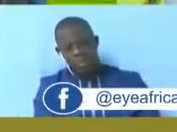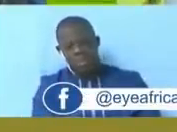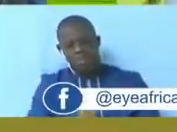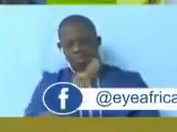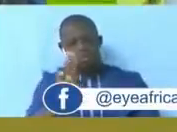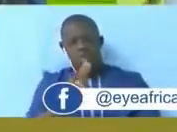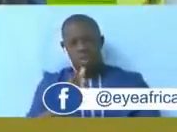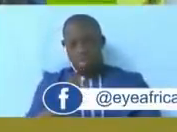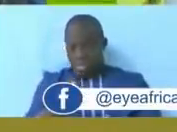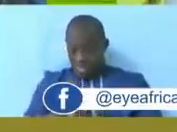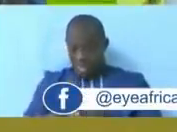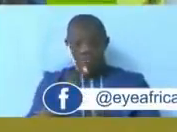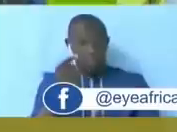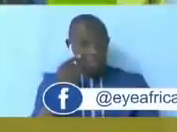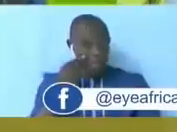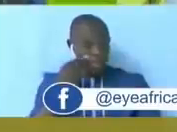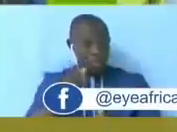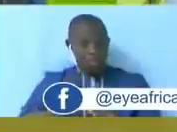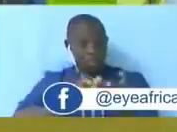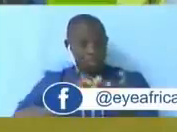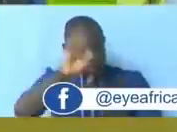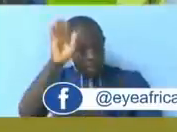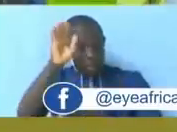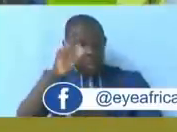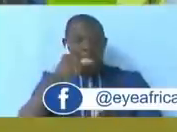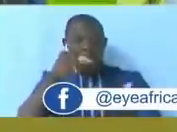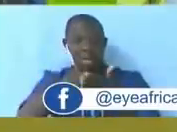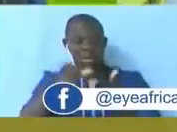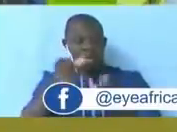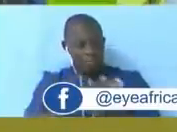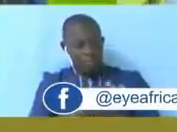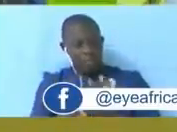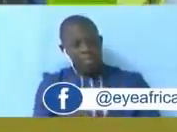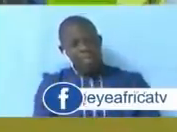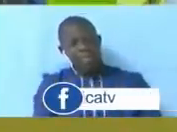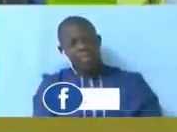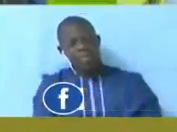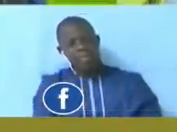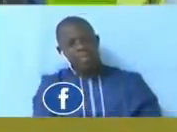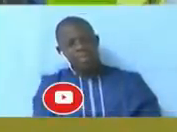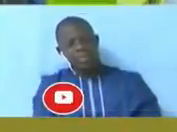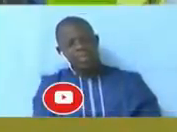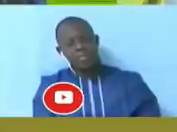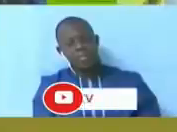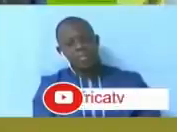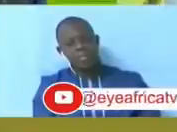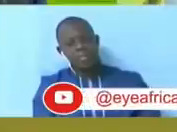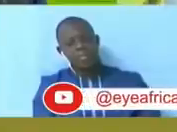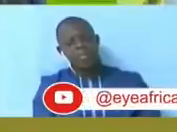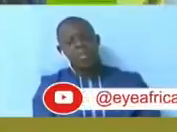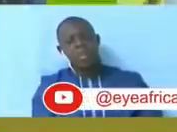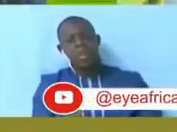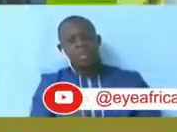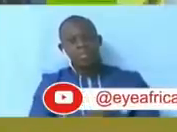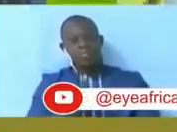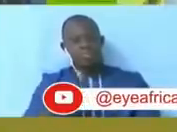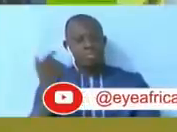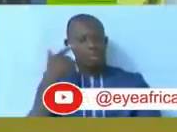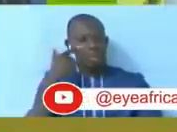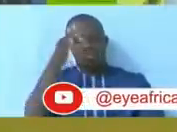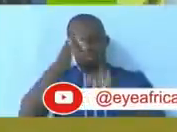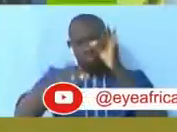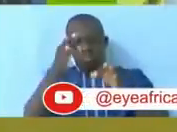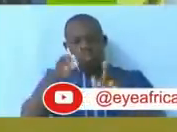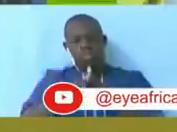the letter was published. How could you say? Olu mo njim fano letter onyim mena ya ya jambi. The matter went for in SAU Magistrates Court. Kiti odoso